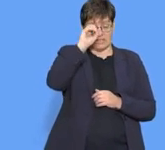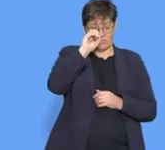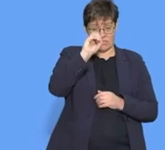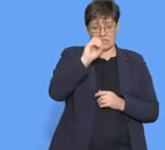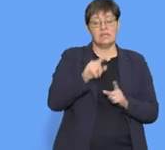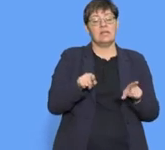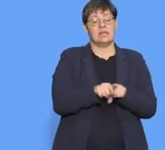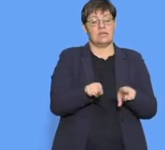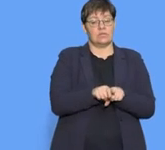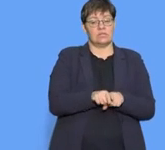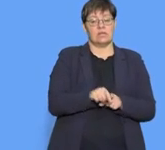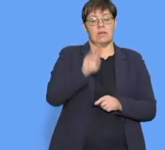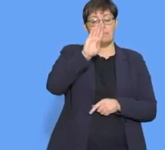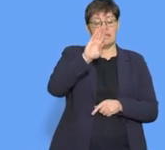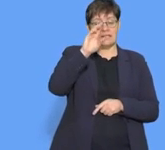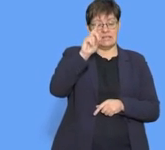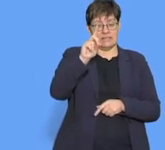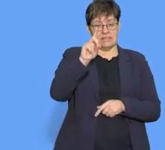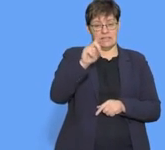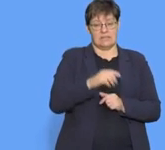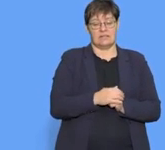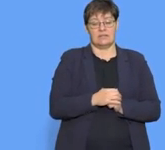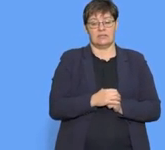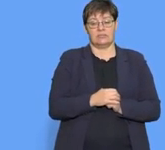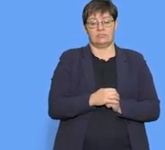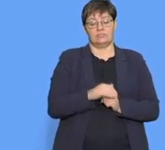of 50 will equal to BD